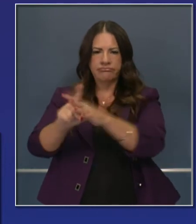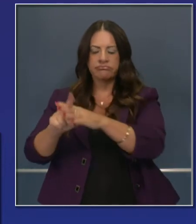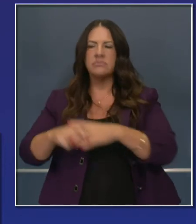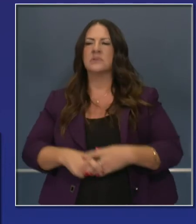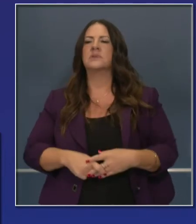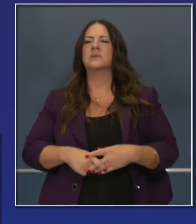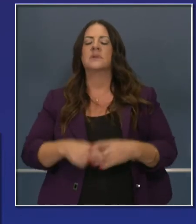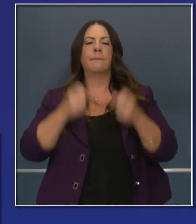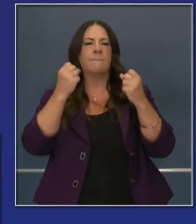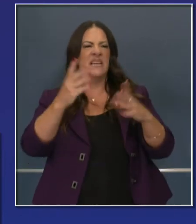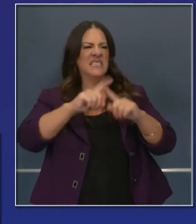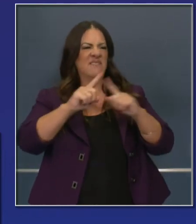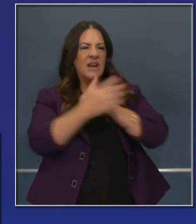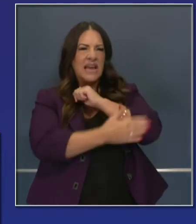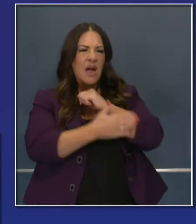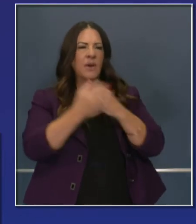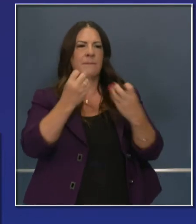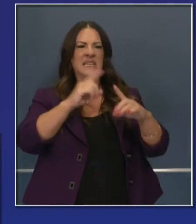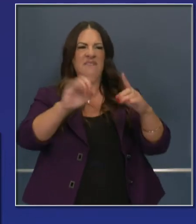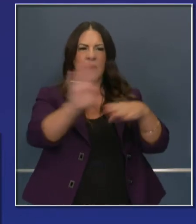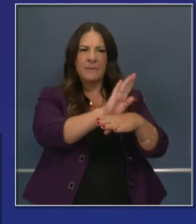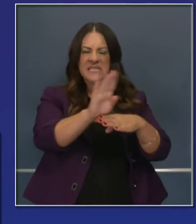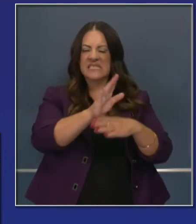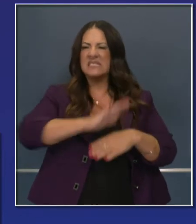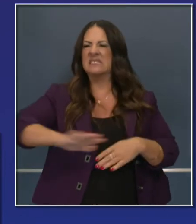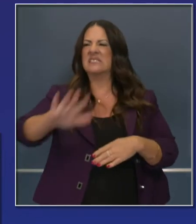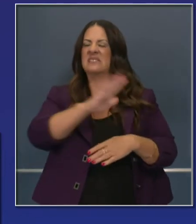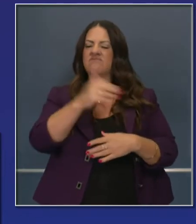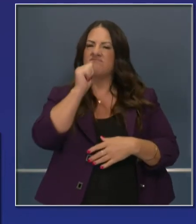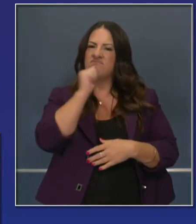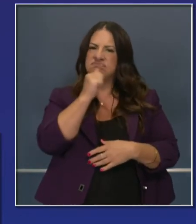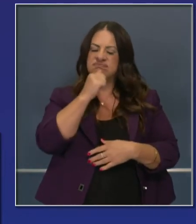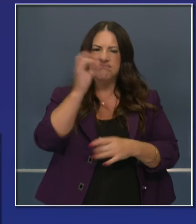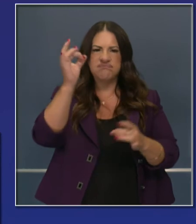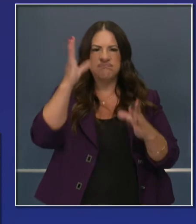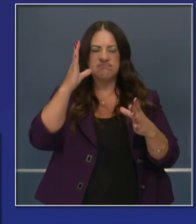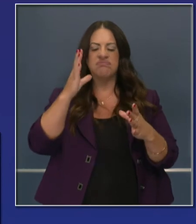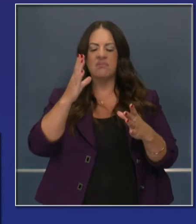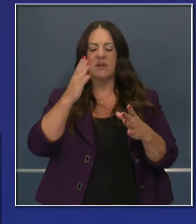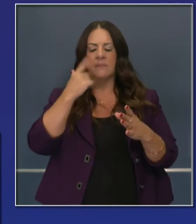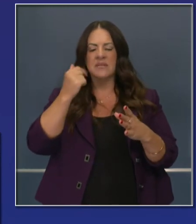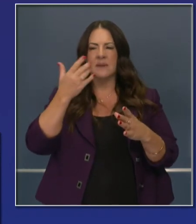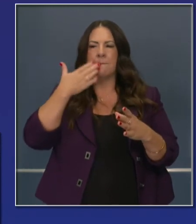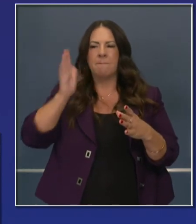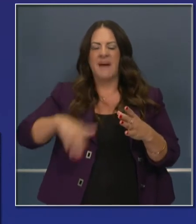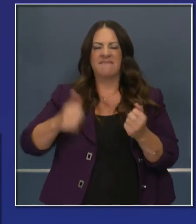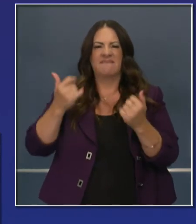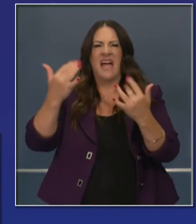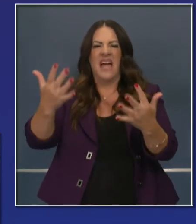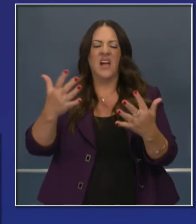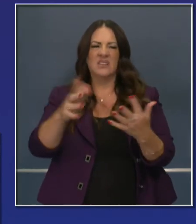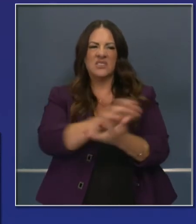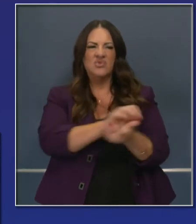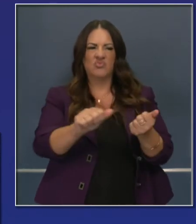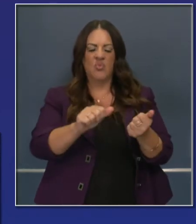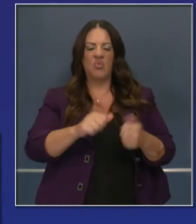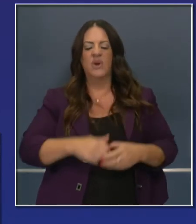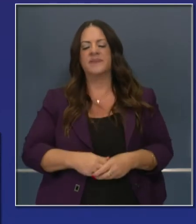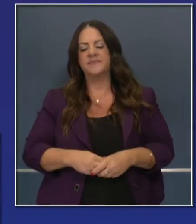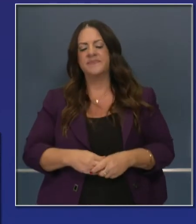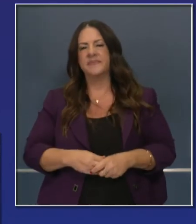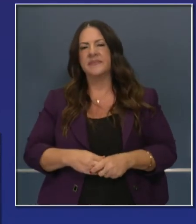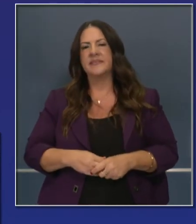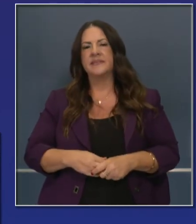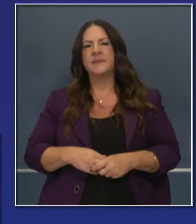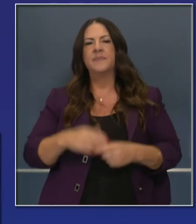businesses and counties and communities torn apart because of some of these other active wildfires in the state. As